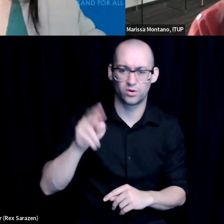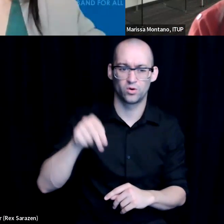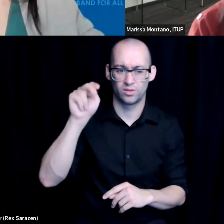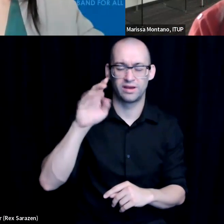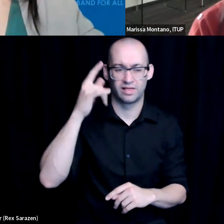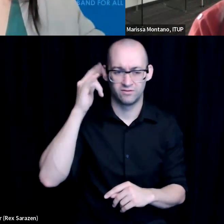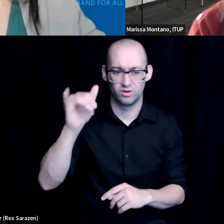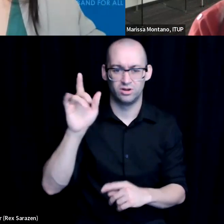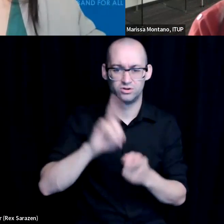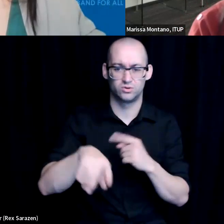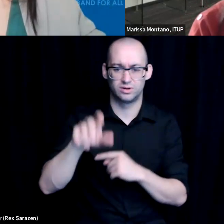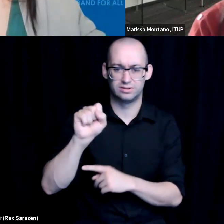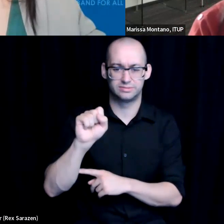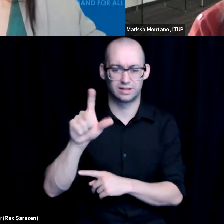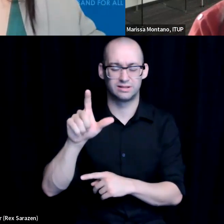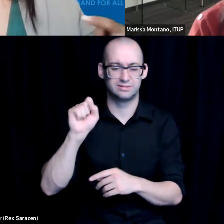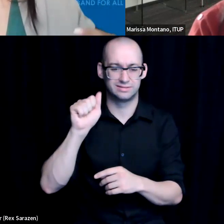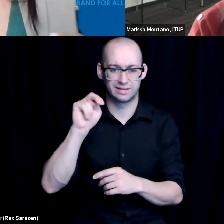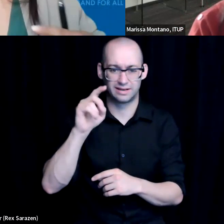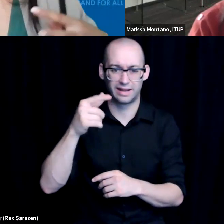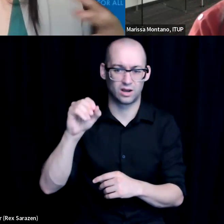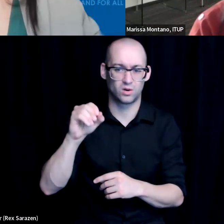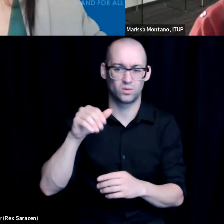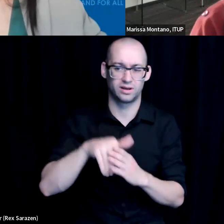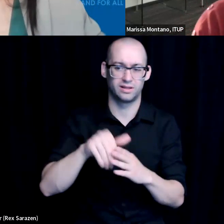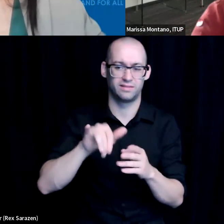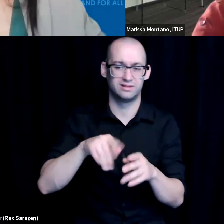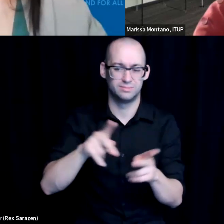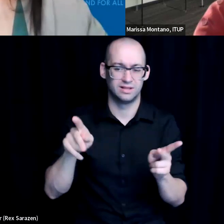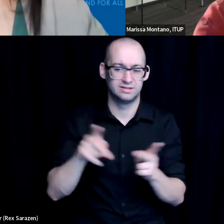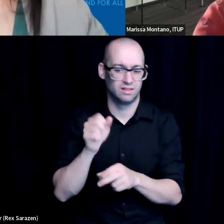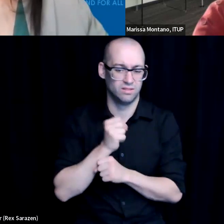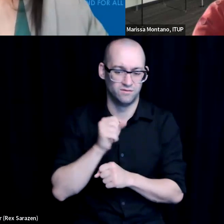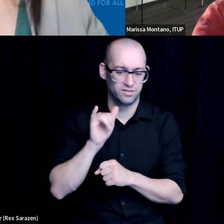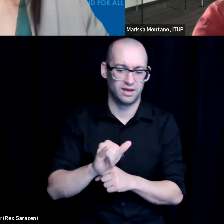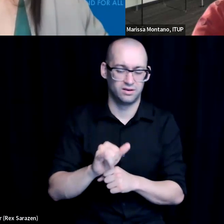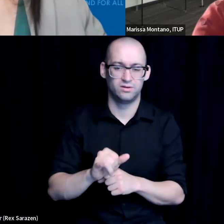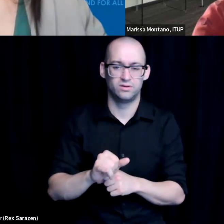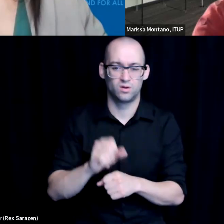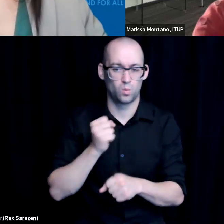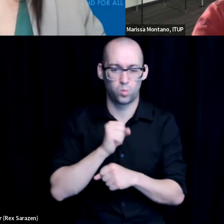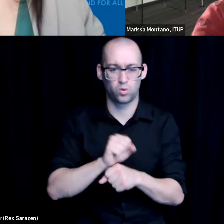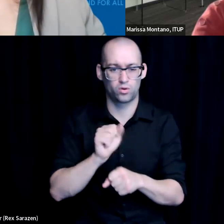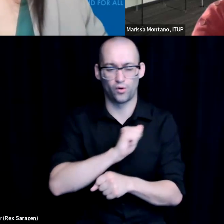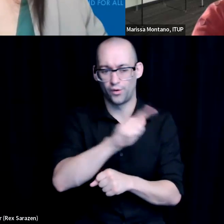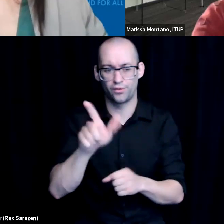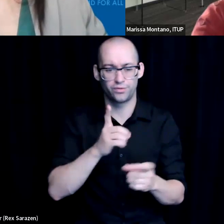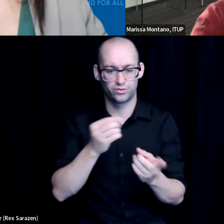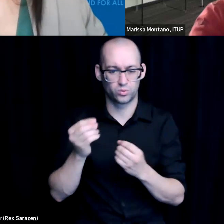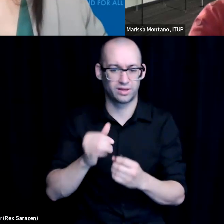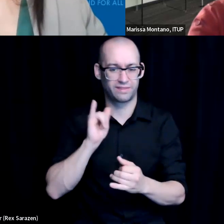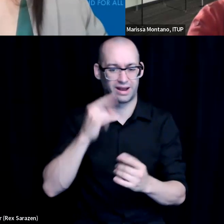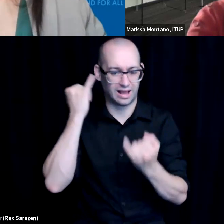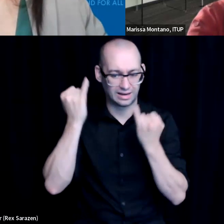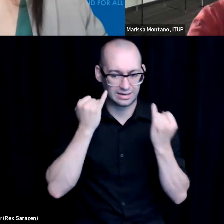California to south of San Diego in these spaces. So love the work that all of you are doing and the ideas that